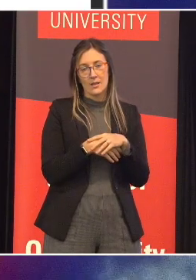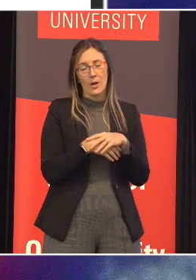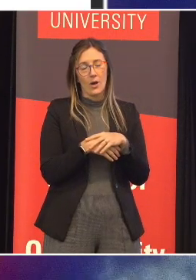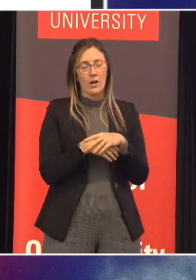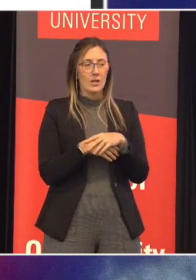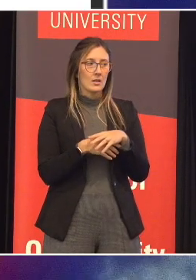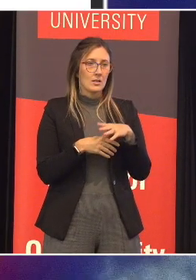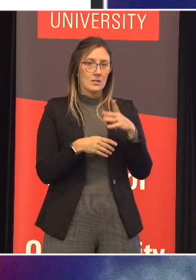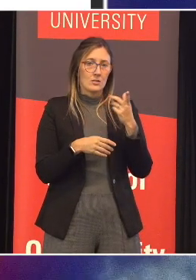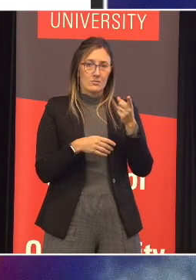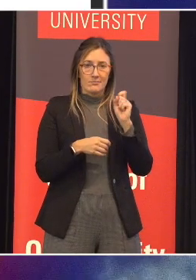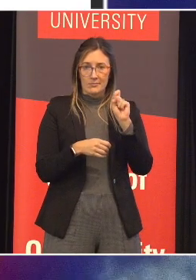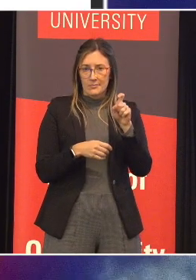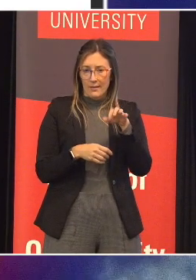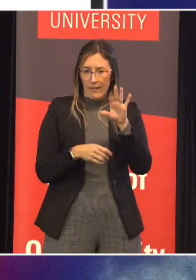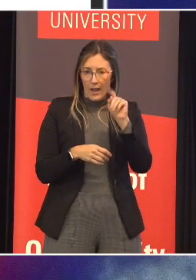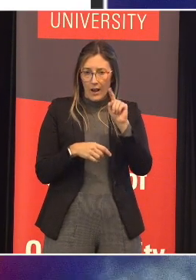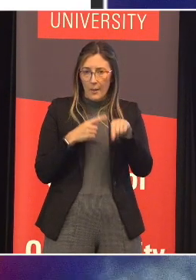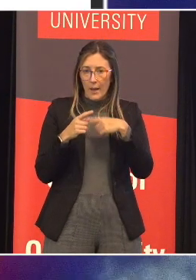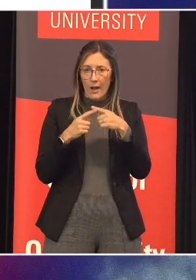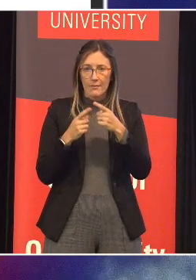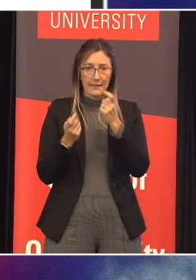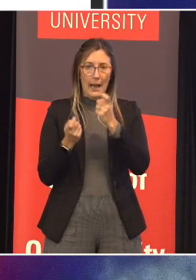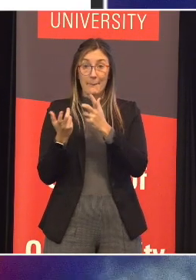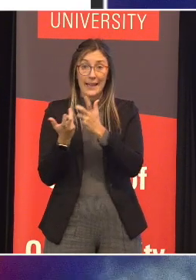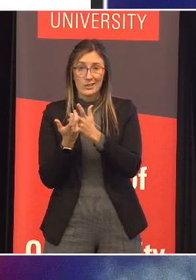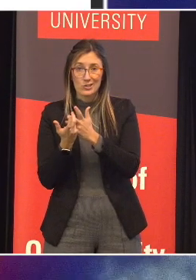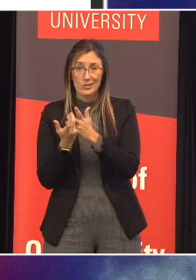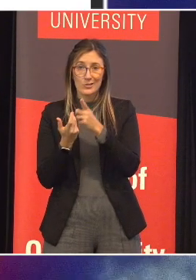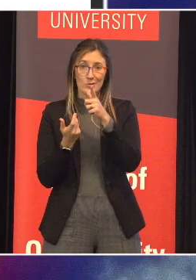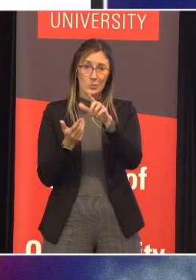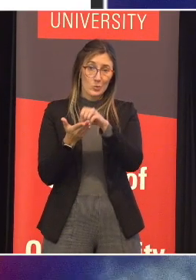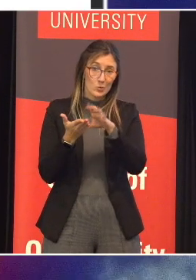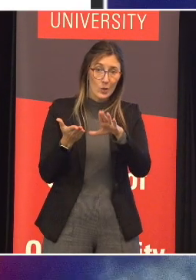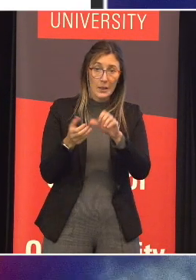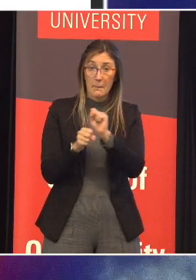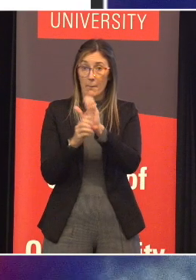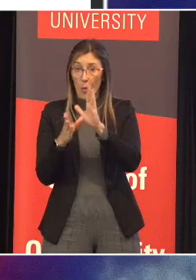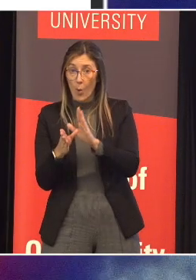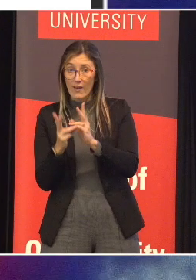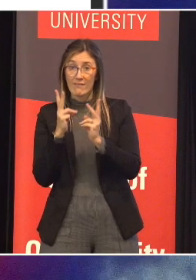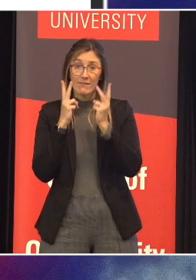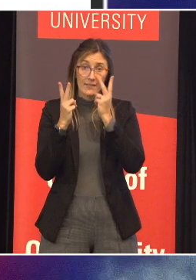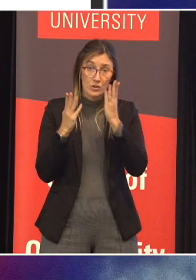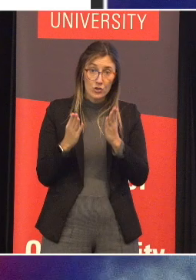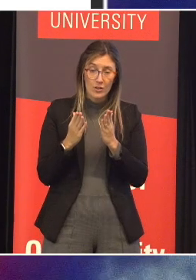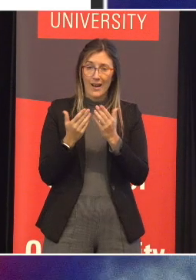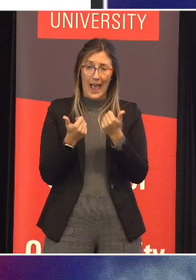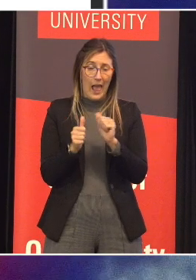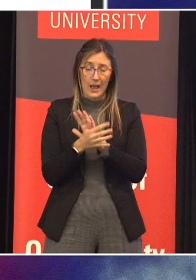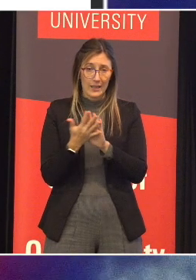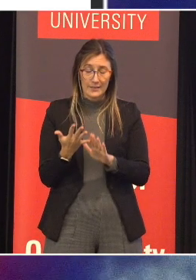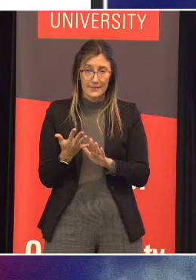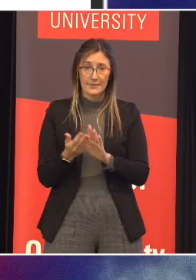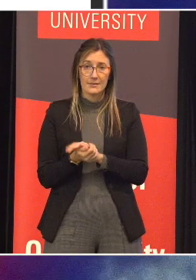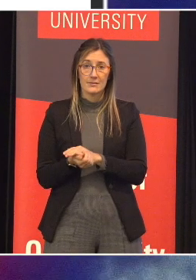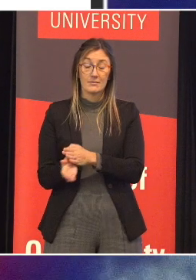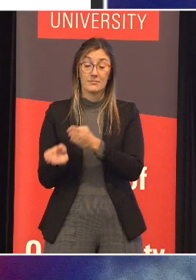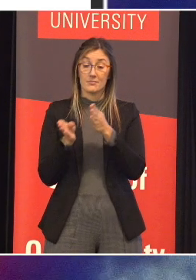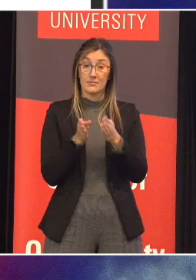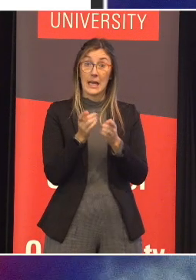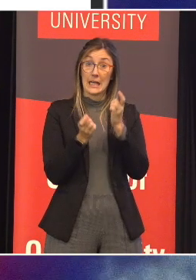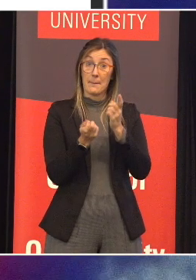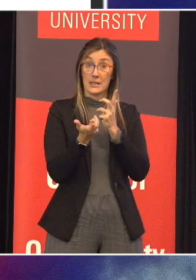about accommodations if you're a student, an employee, or if you're a visitor on campus, what we can do to support you. If you're looking for accommodations